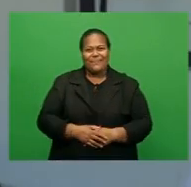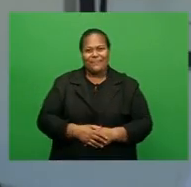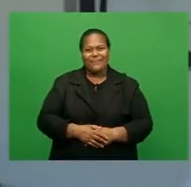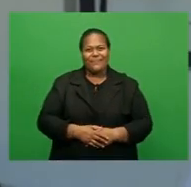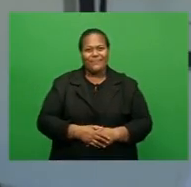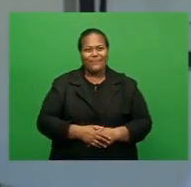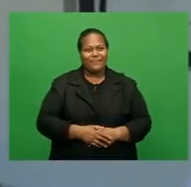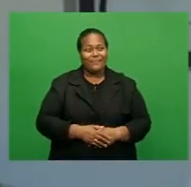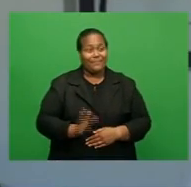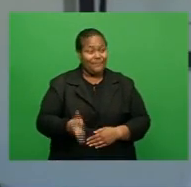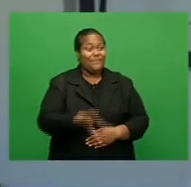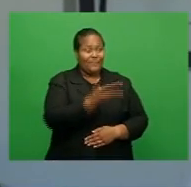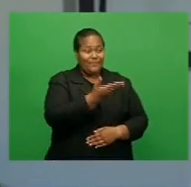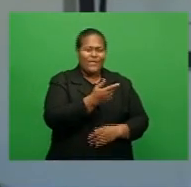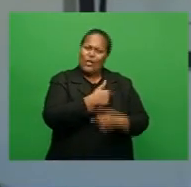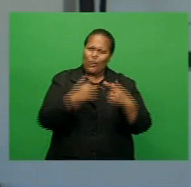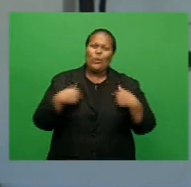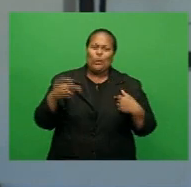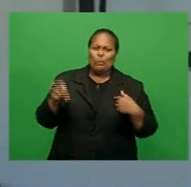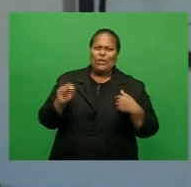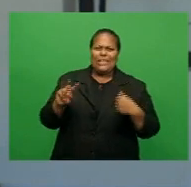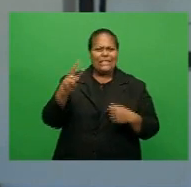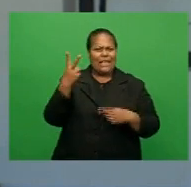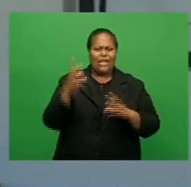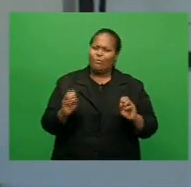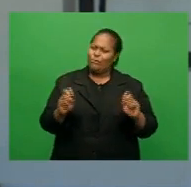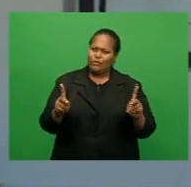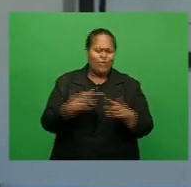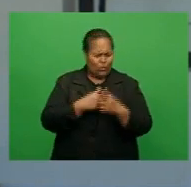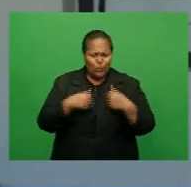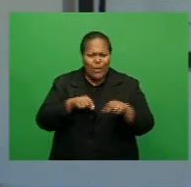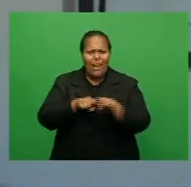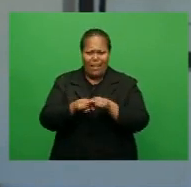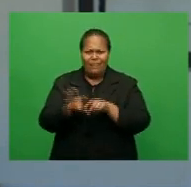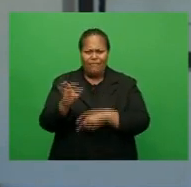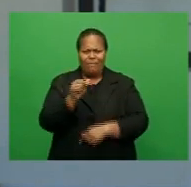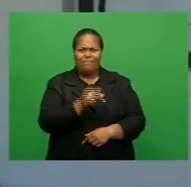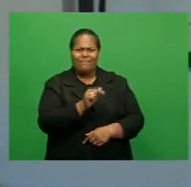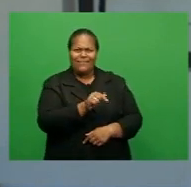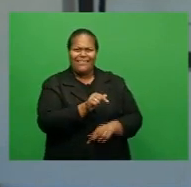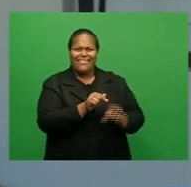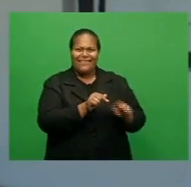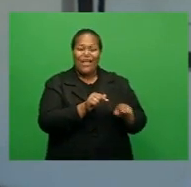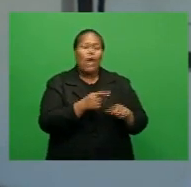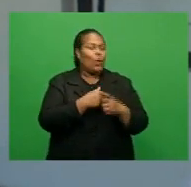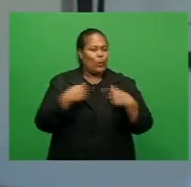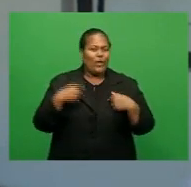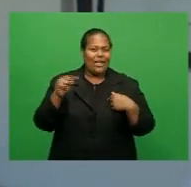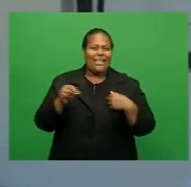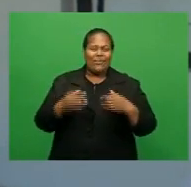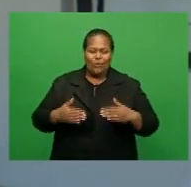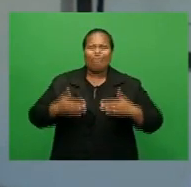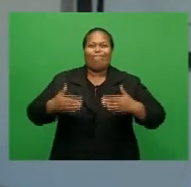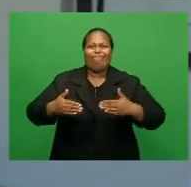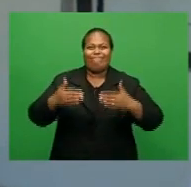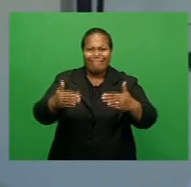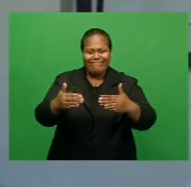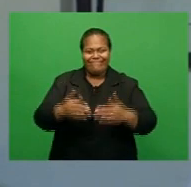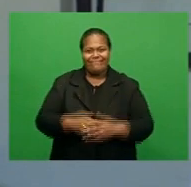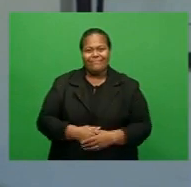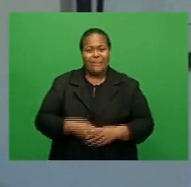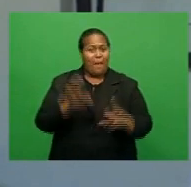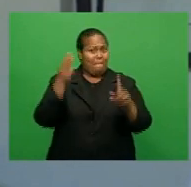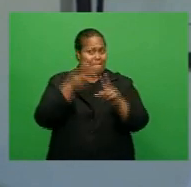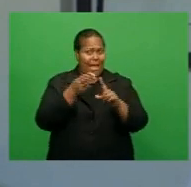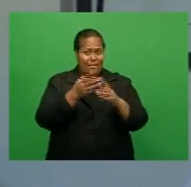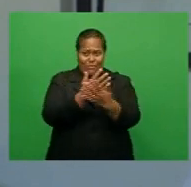At the end of the day, we all need a second chance, and we all learn from it, and we just need to move forward. And the main thing that the general public,